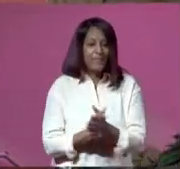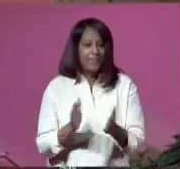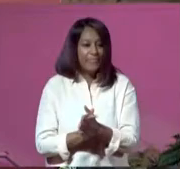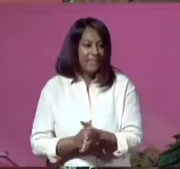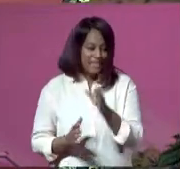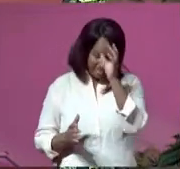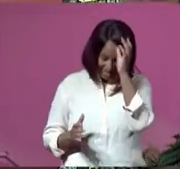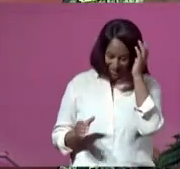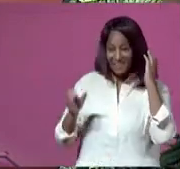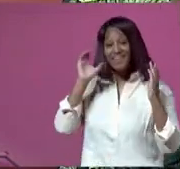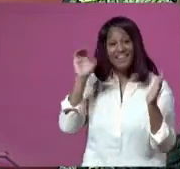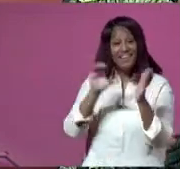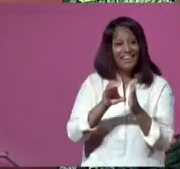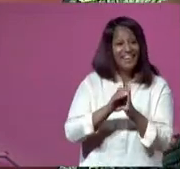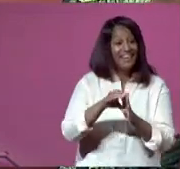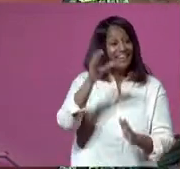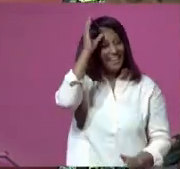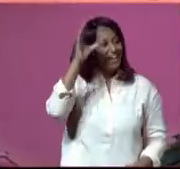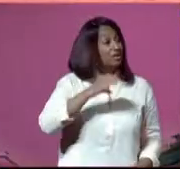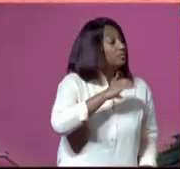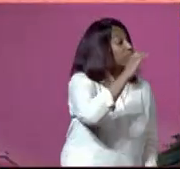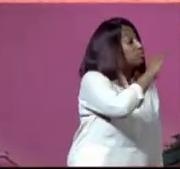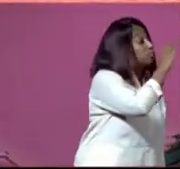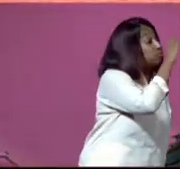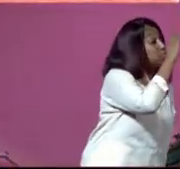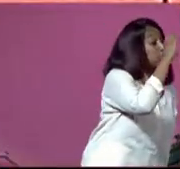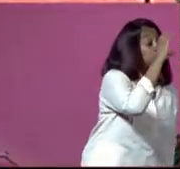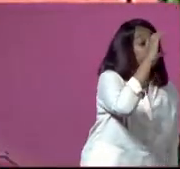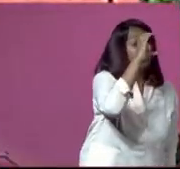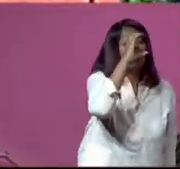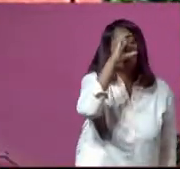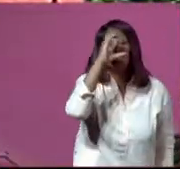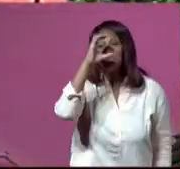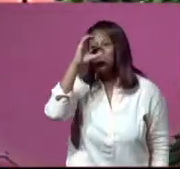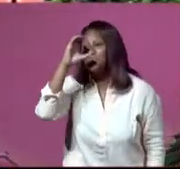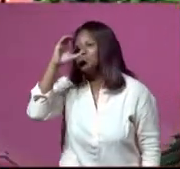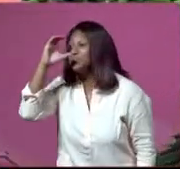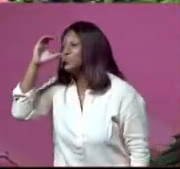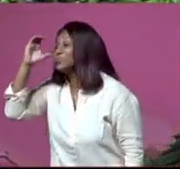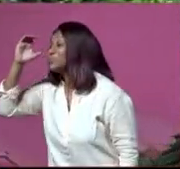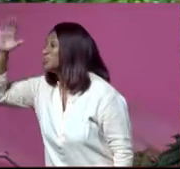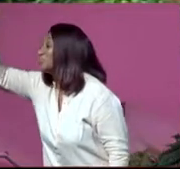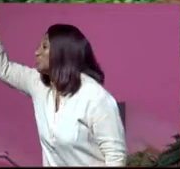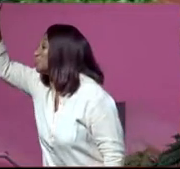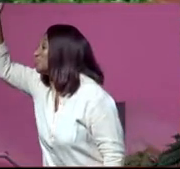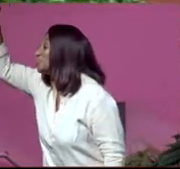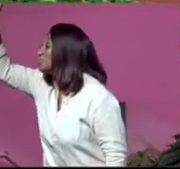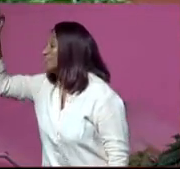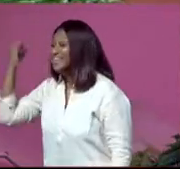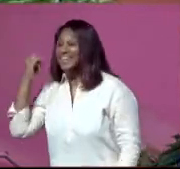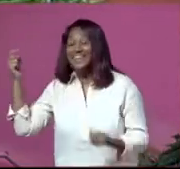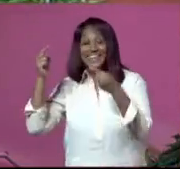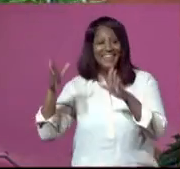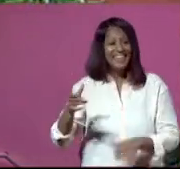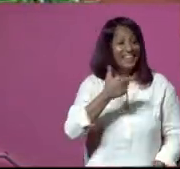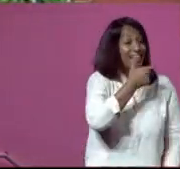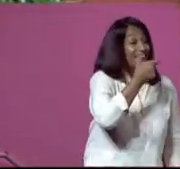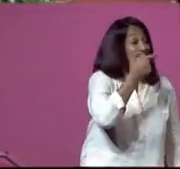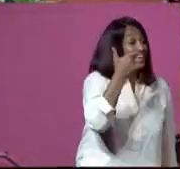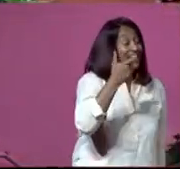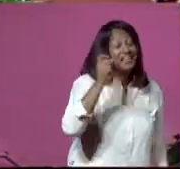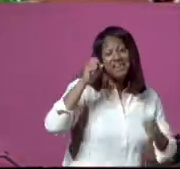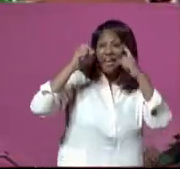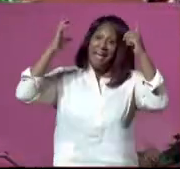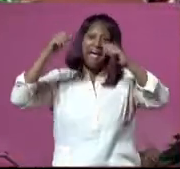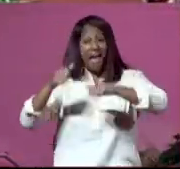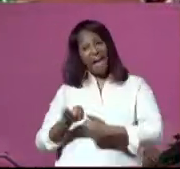audience just in case your haters are watching, and just wave your hand and just say, "Surprise! How you